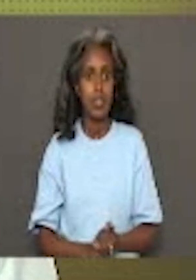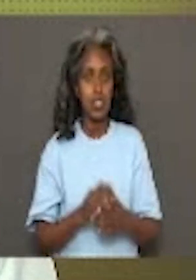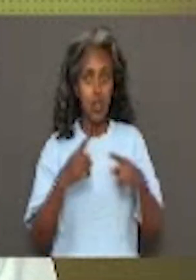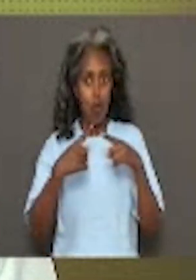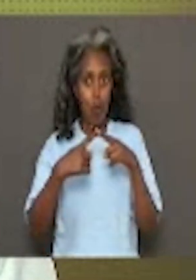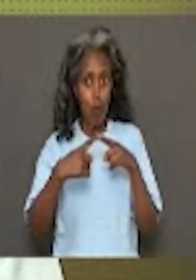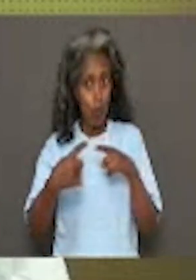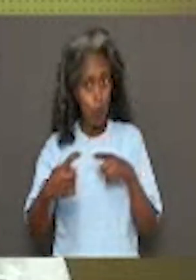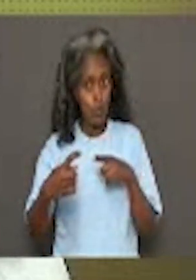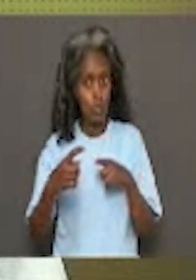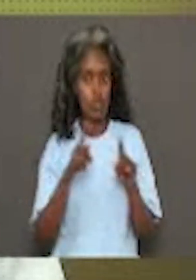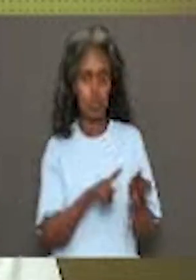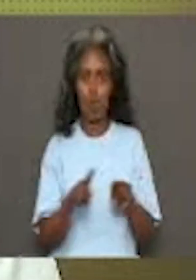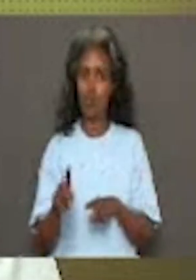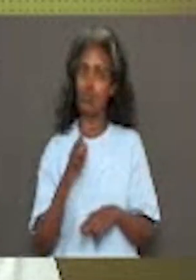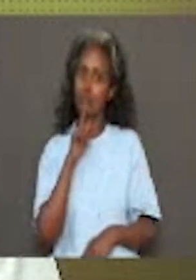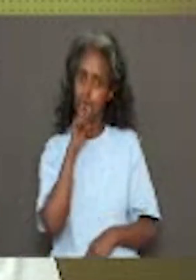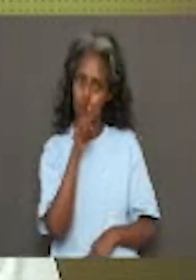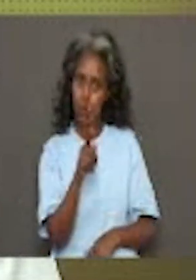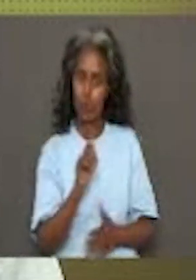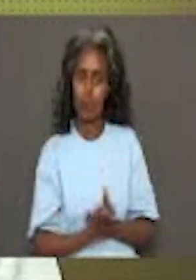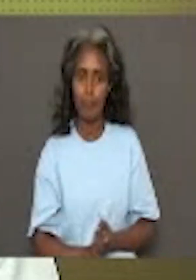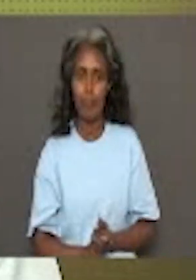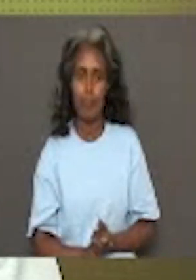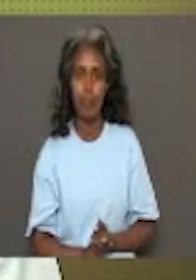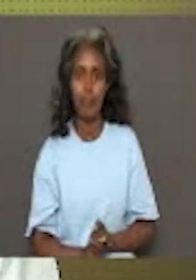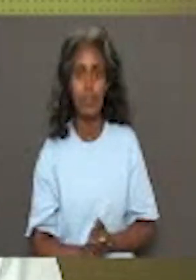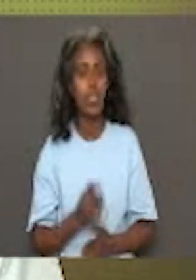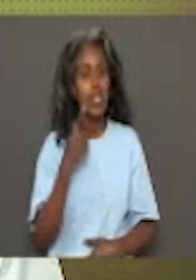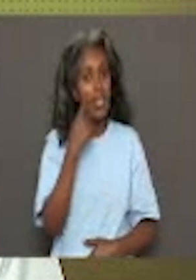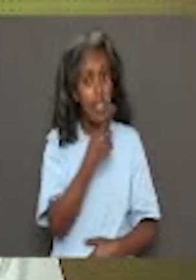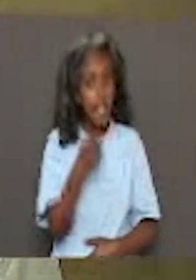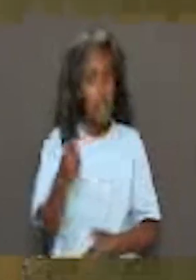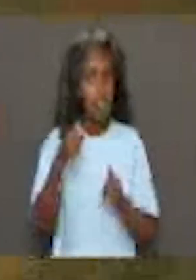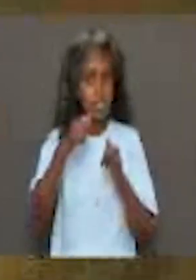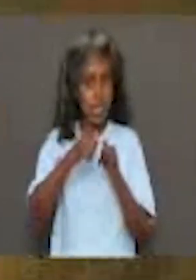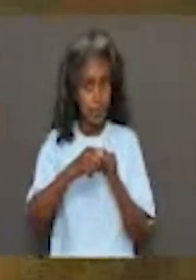decimal. The opposite is also true.